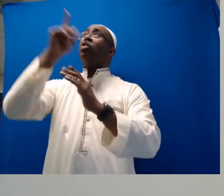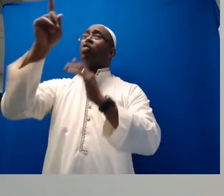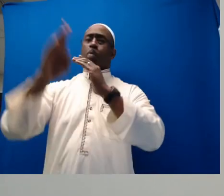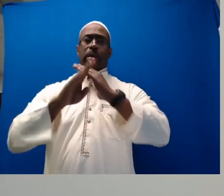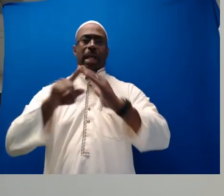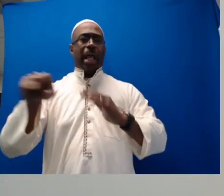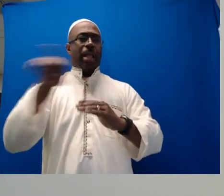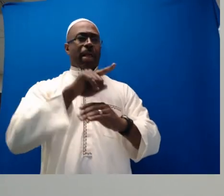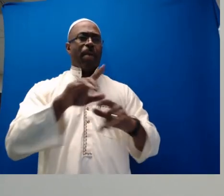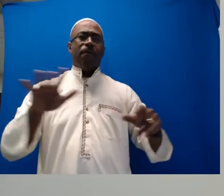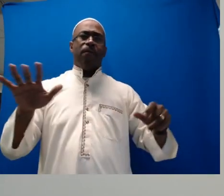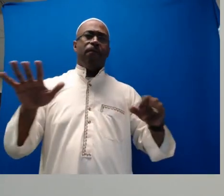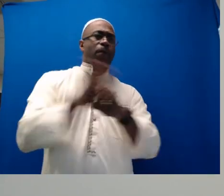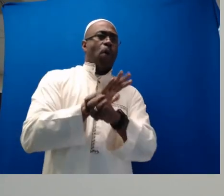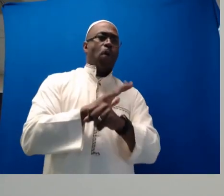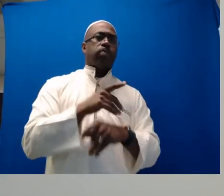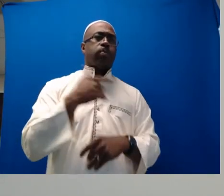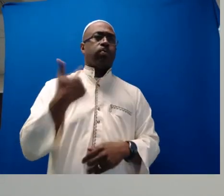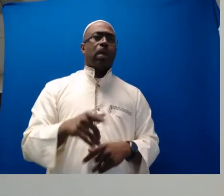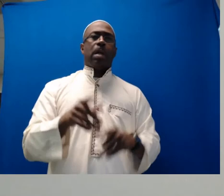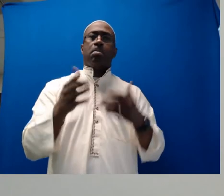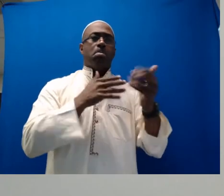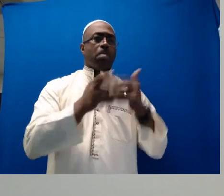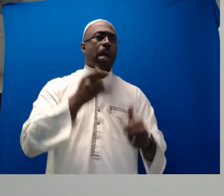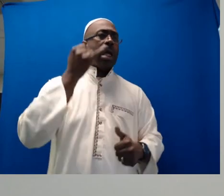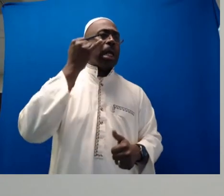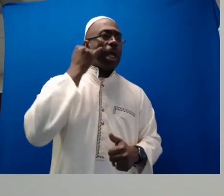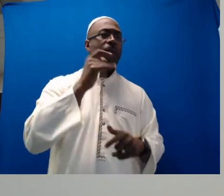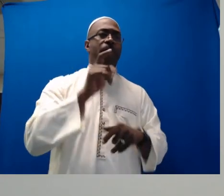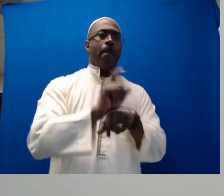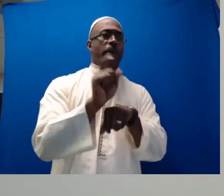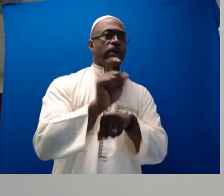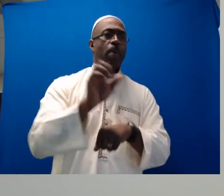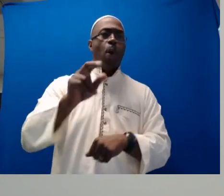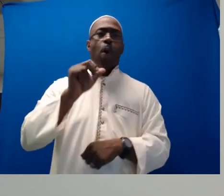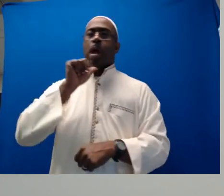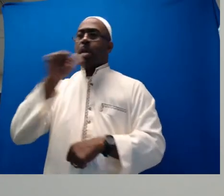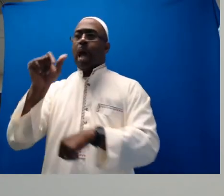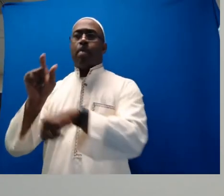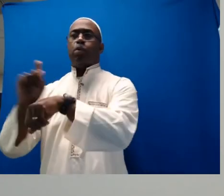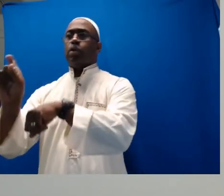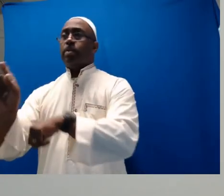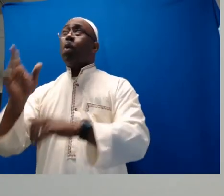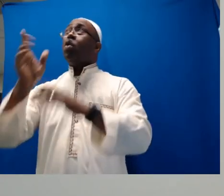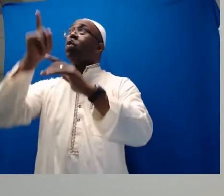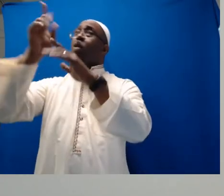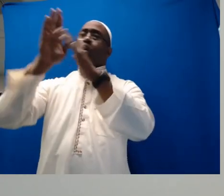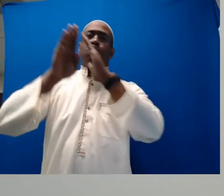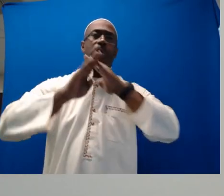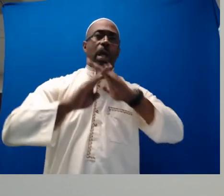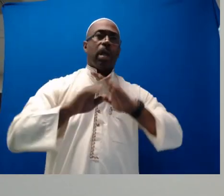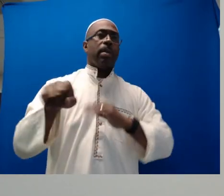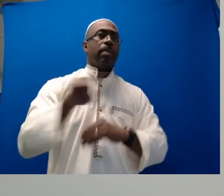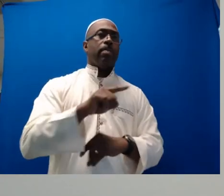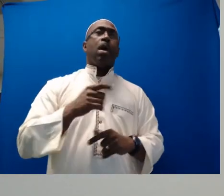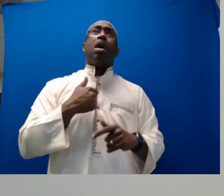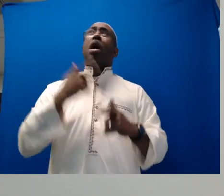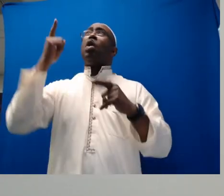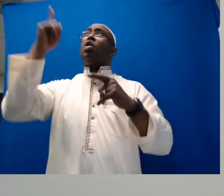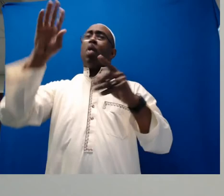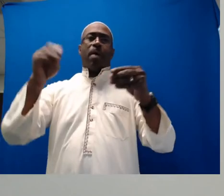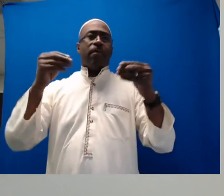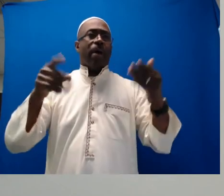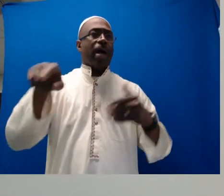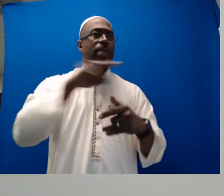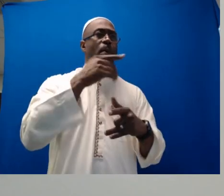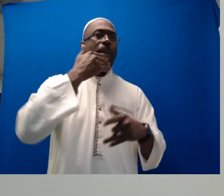them as a whole, regardless of whether they are Muslims or non-Muslims. Ya Allah, provide humanity with the best of